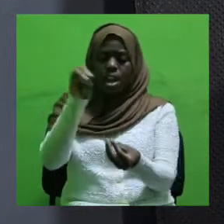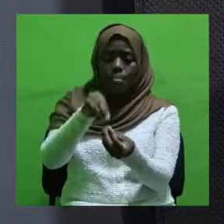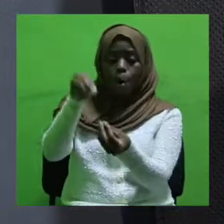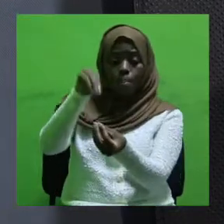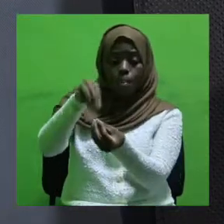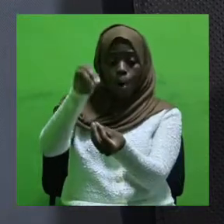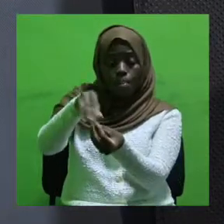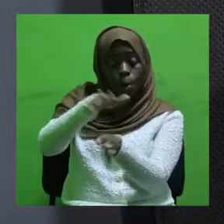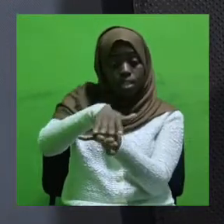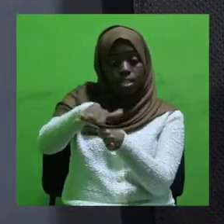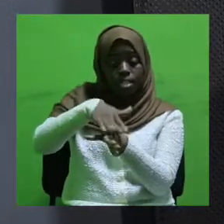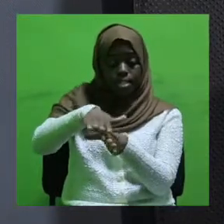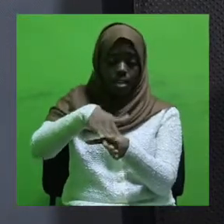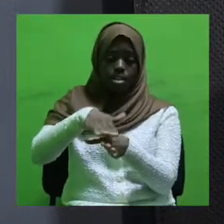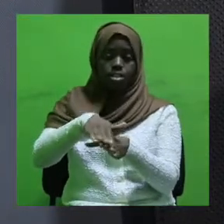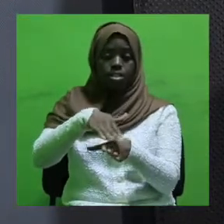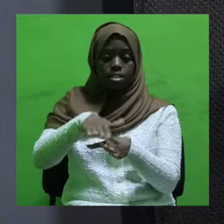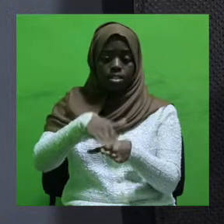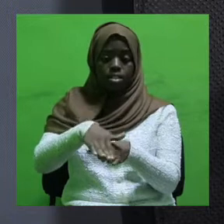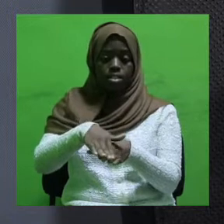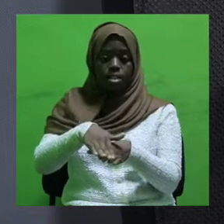a more detailed